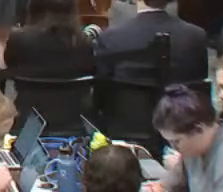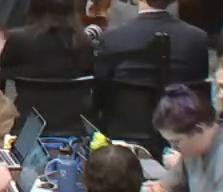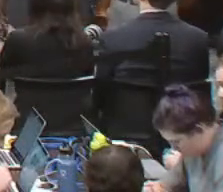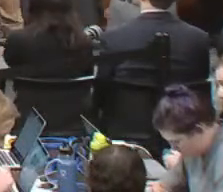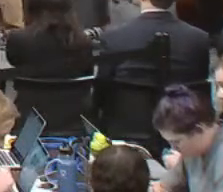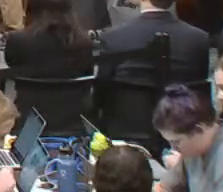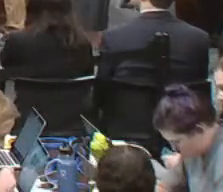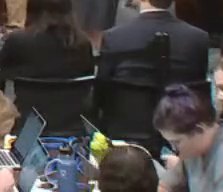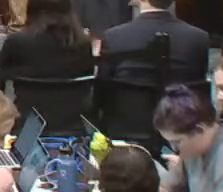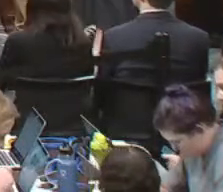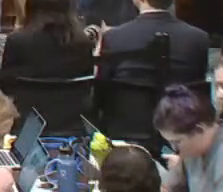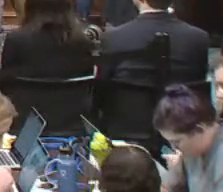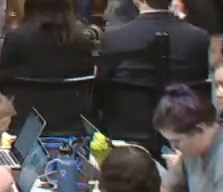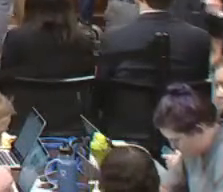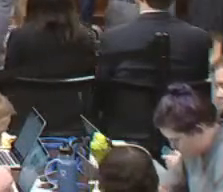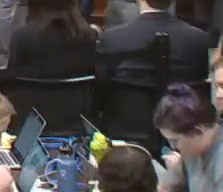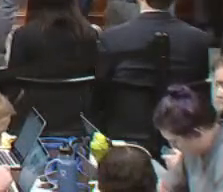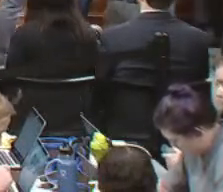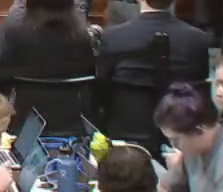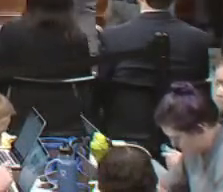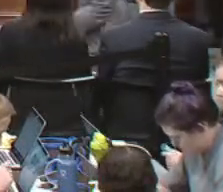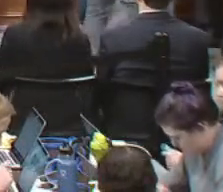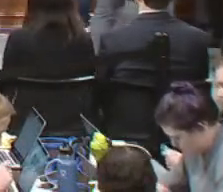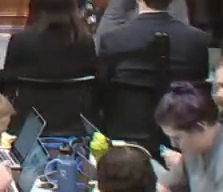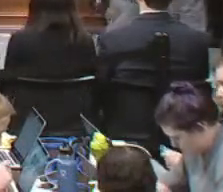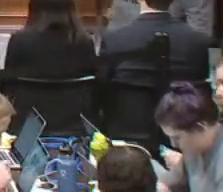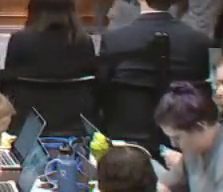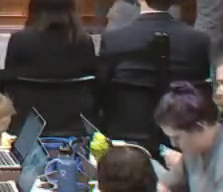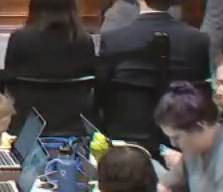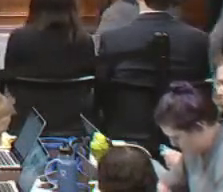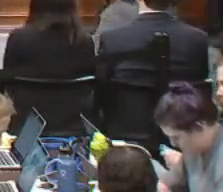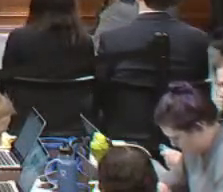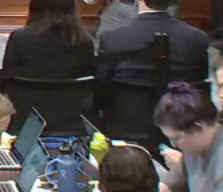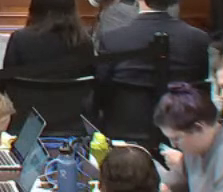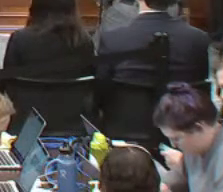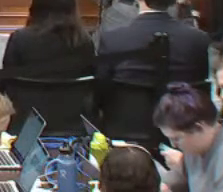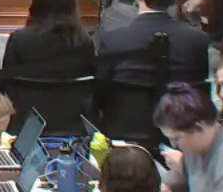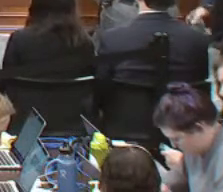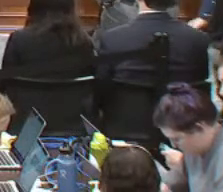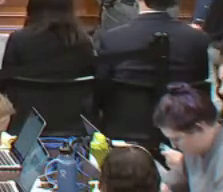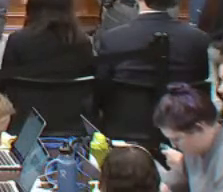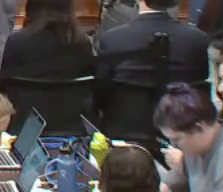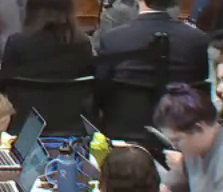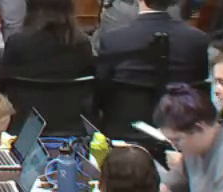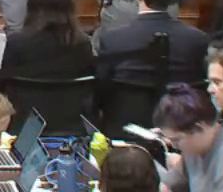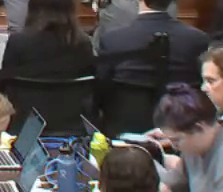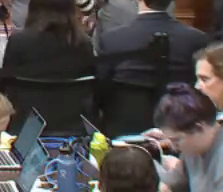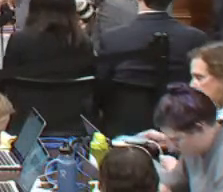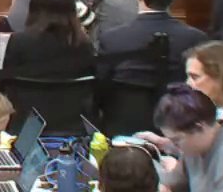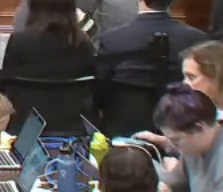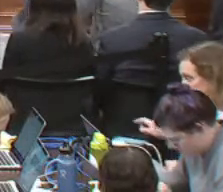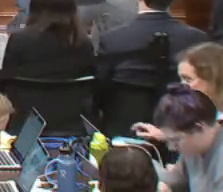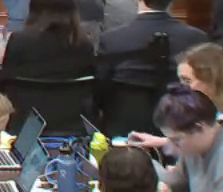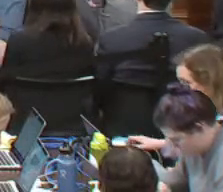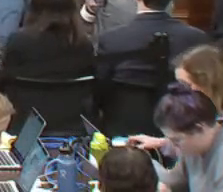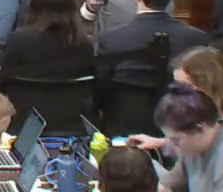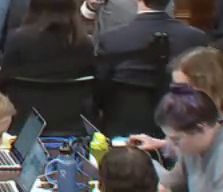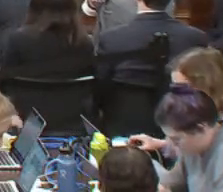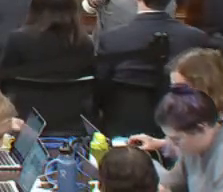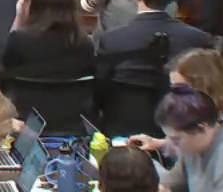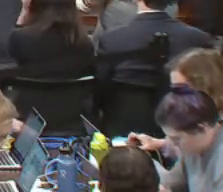Chair recognizes the gentleman from California, Mr. Aguilar, for an opening statement. Thank you, Mr.